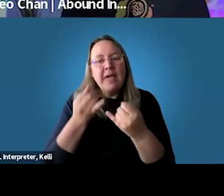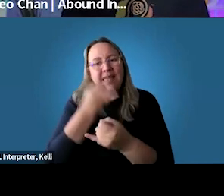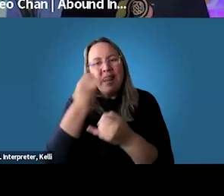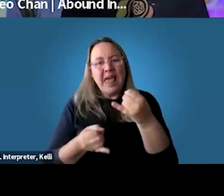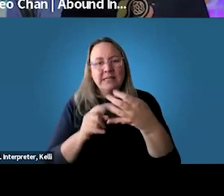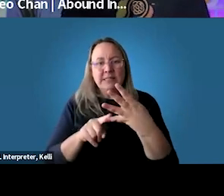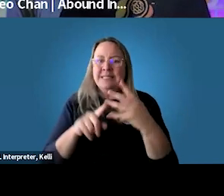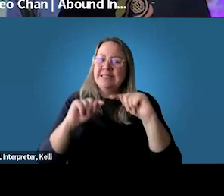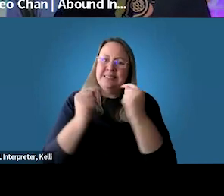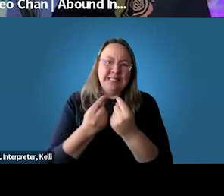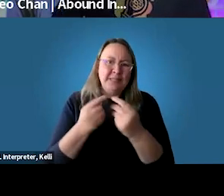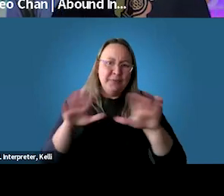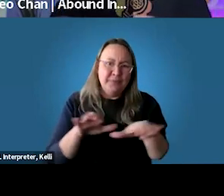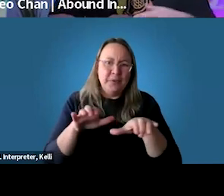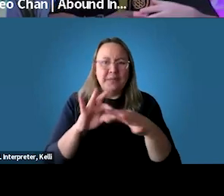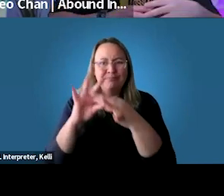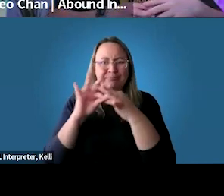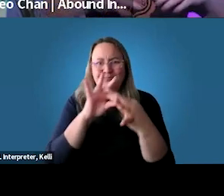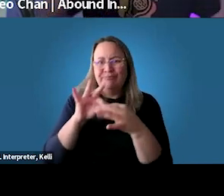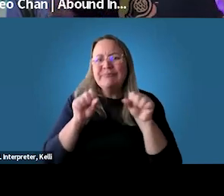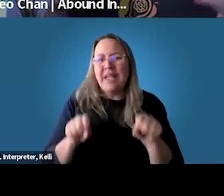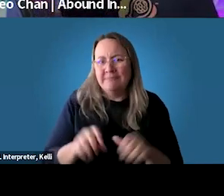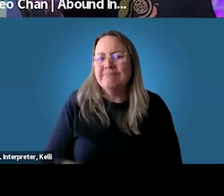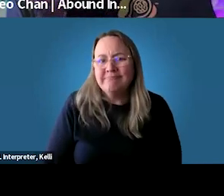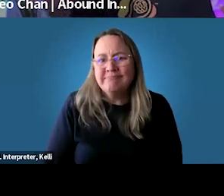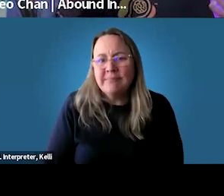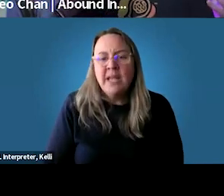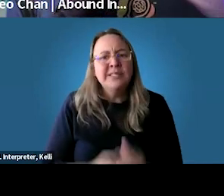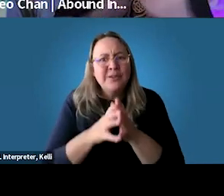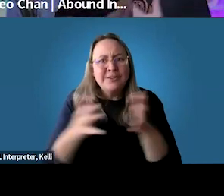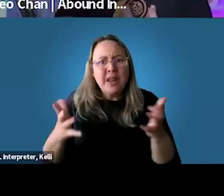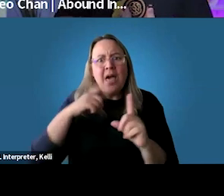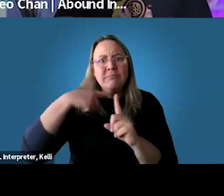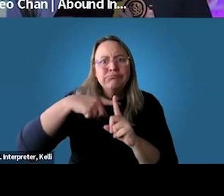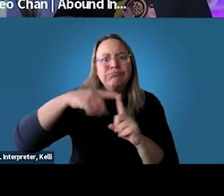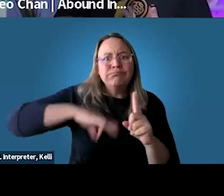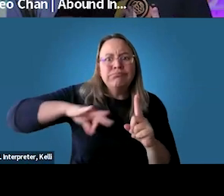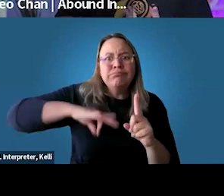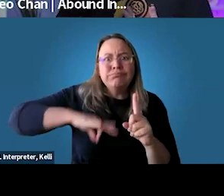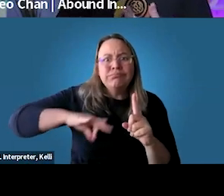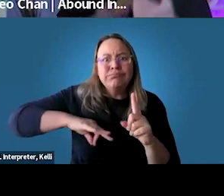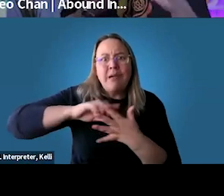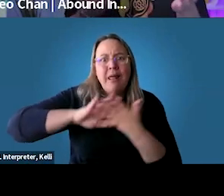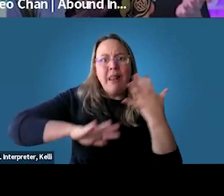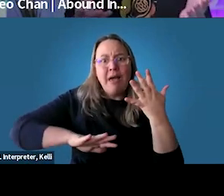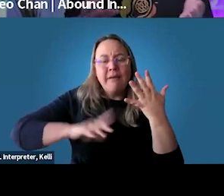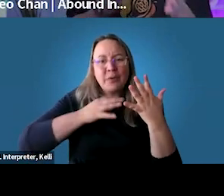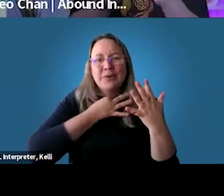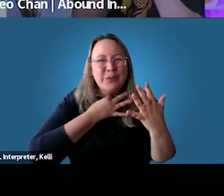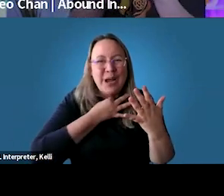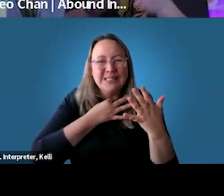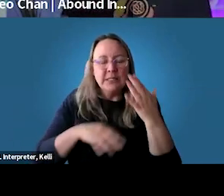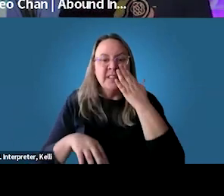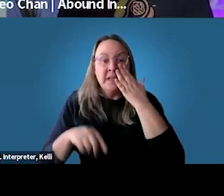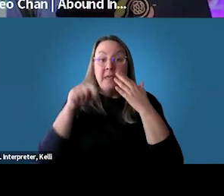increases team performance. So there's a lot of benefits to what curiosity does for us. And I think as communicators,